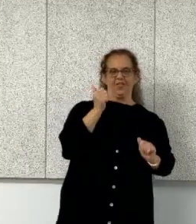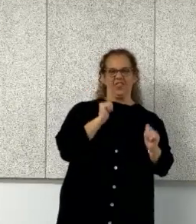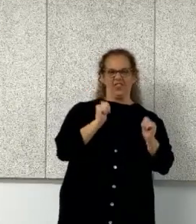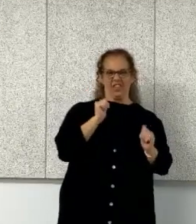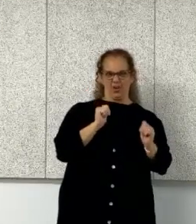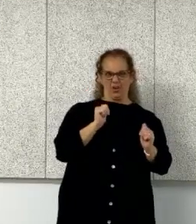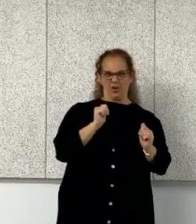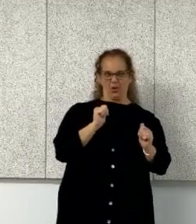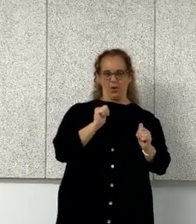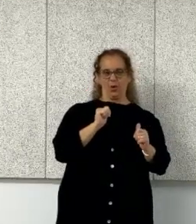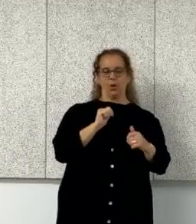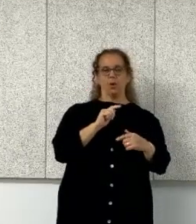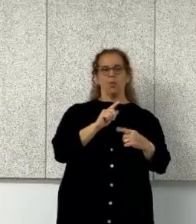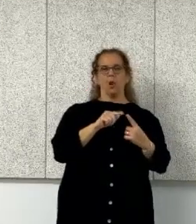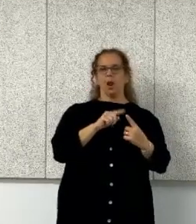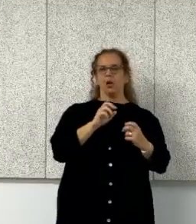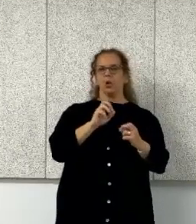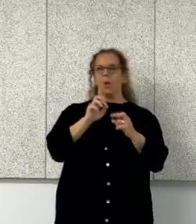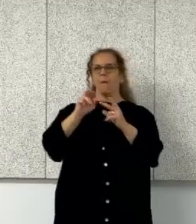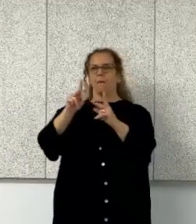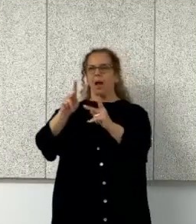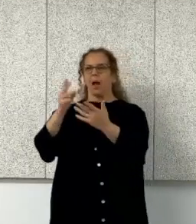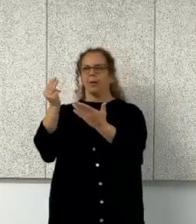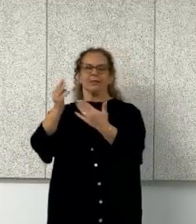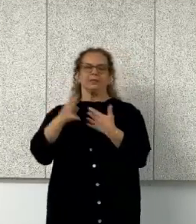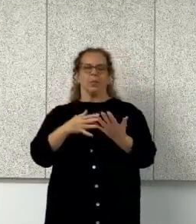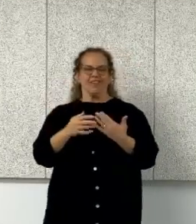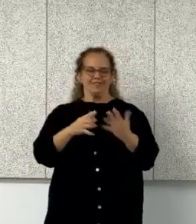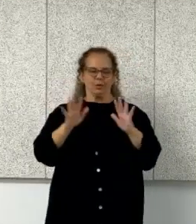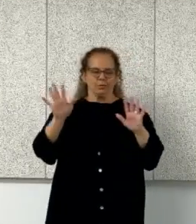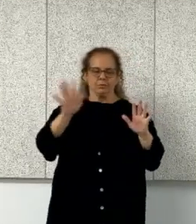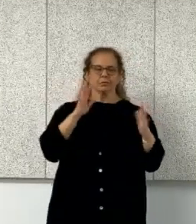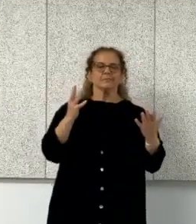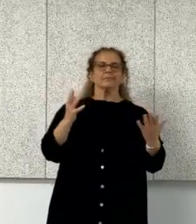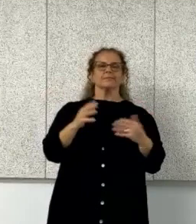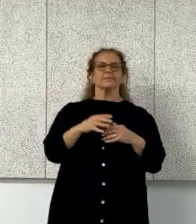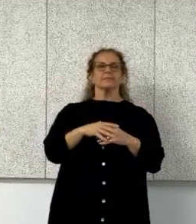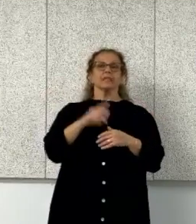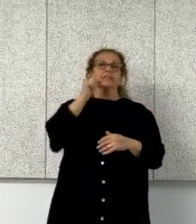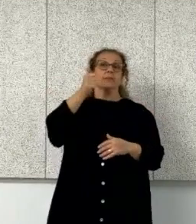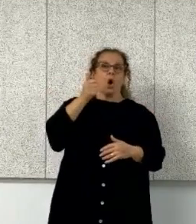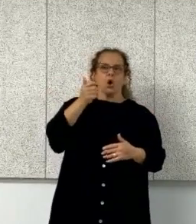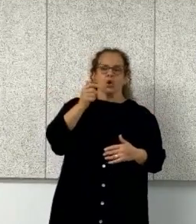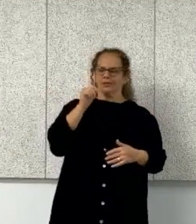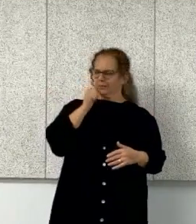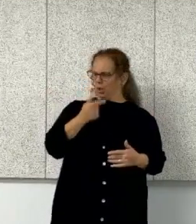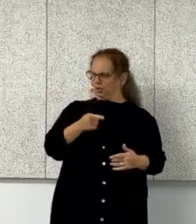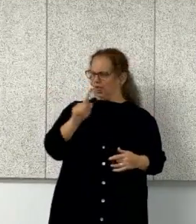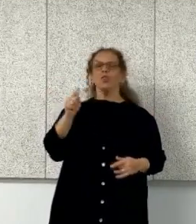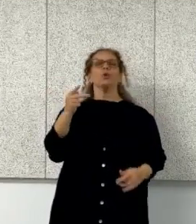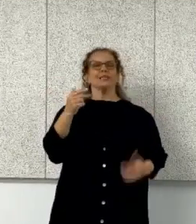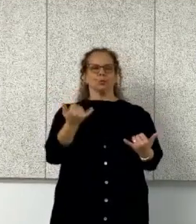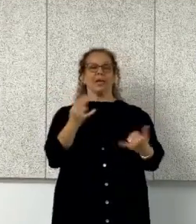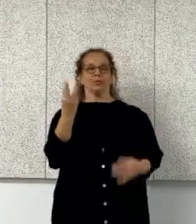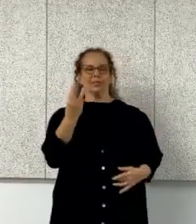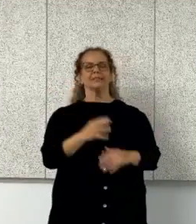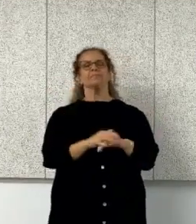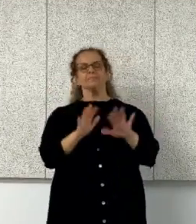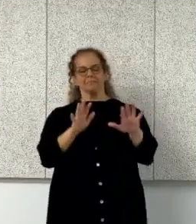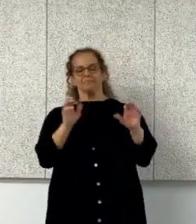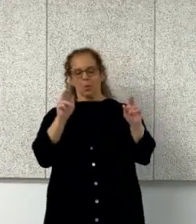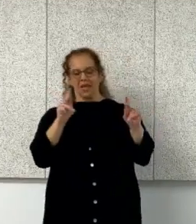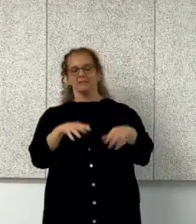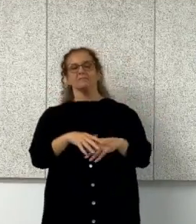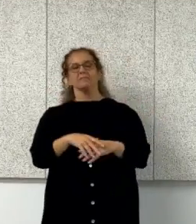on Monday, what day is today? I don't know, whatever you're next to the office. I think today's Wednesday. Today's Wednesday, cool, so tomorrow, Thursday. And make that video, make